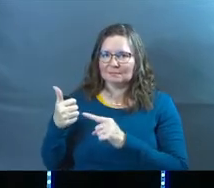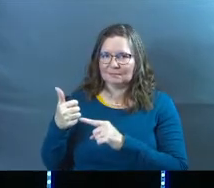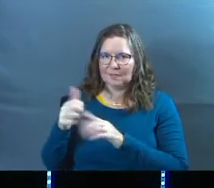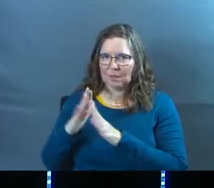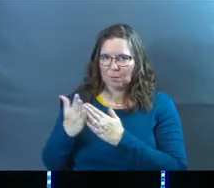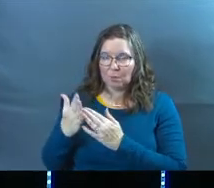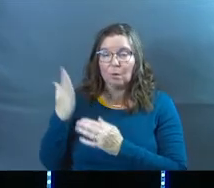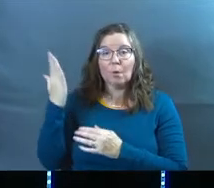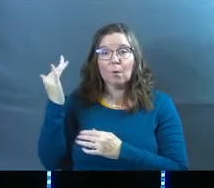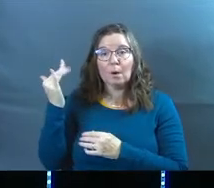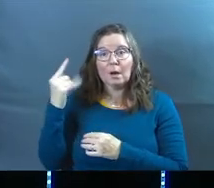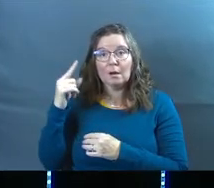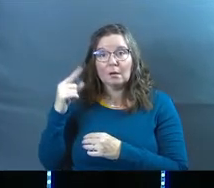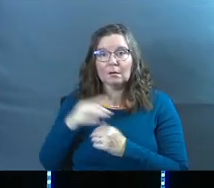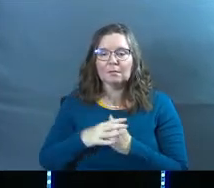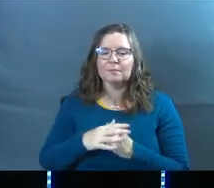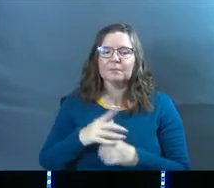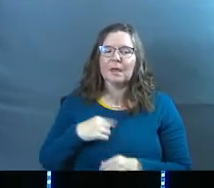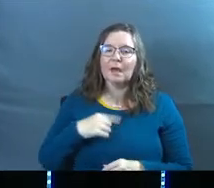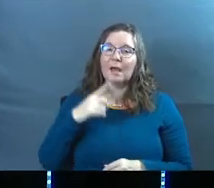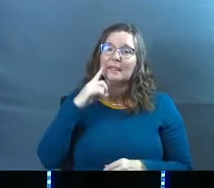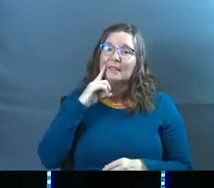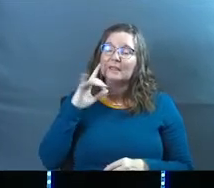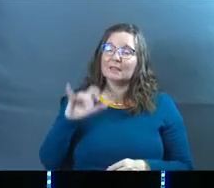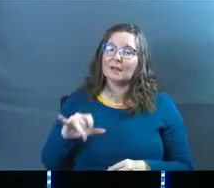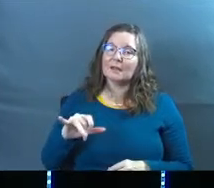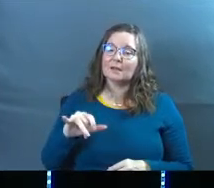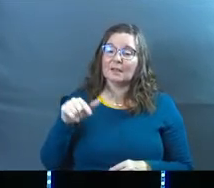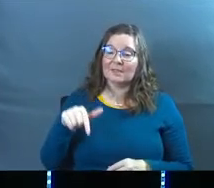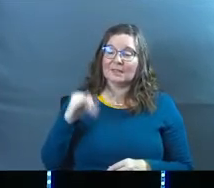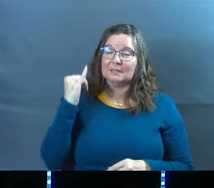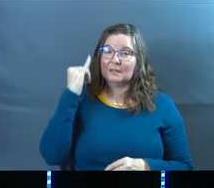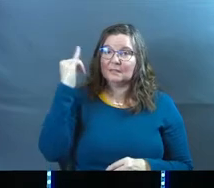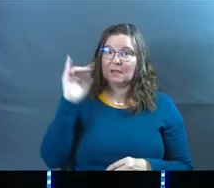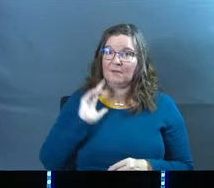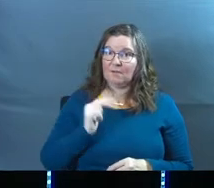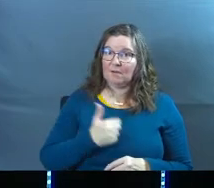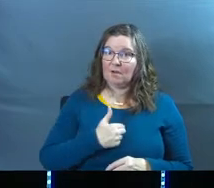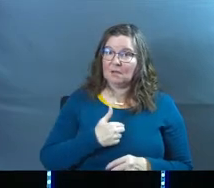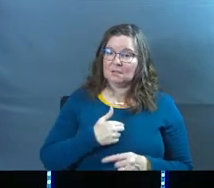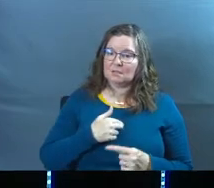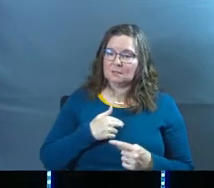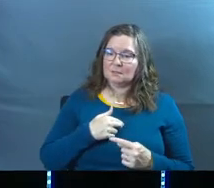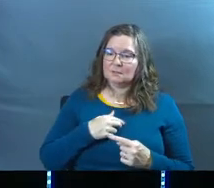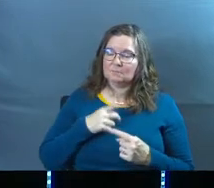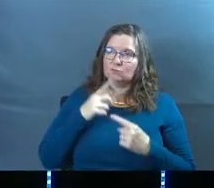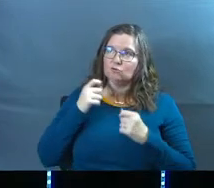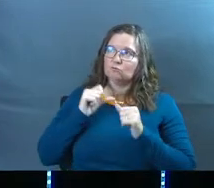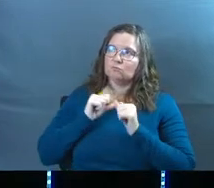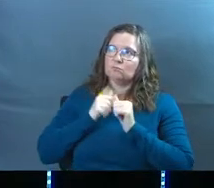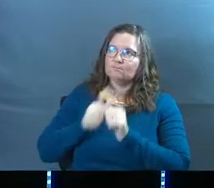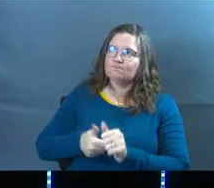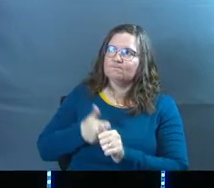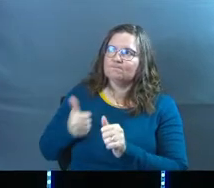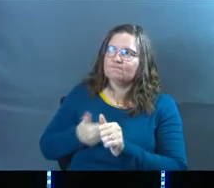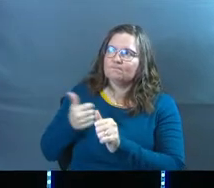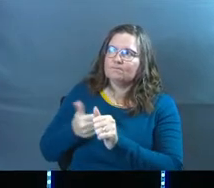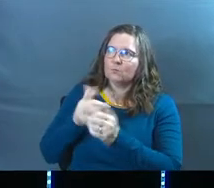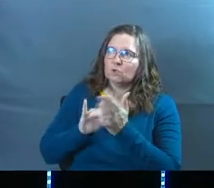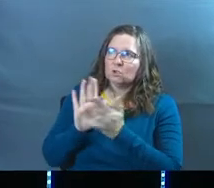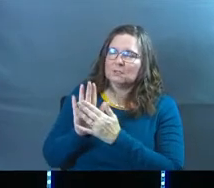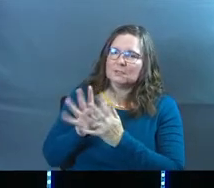why. I think that this idea of us striving with Jesus, wrestling with